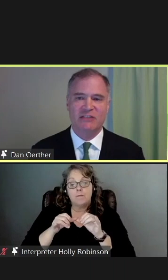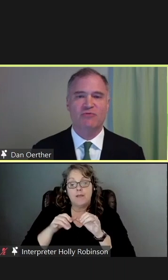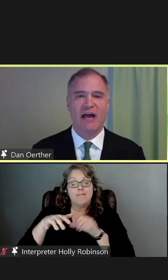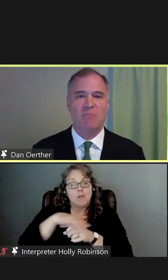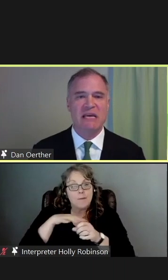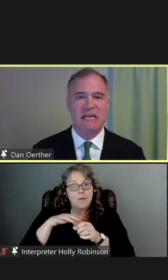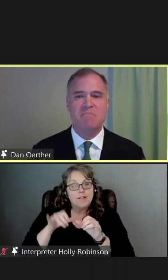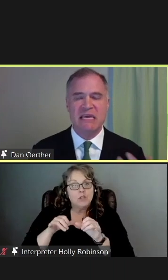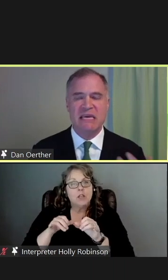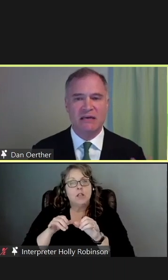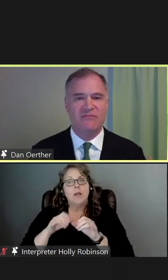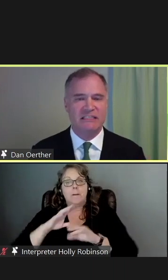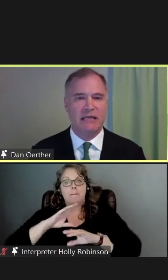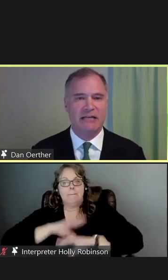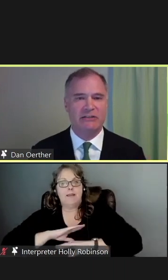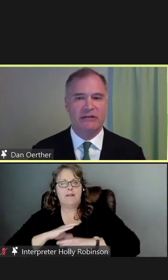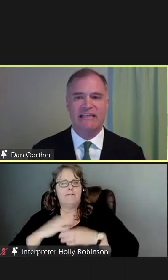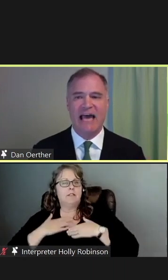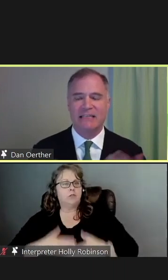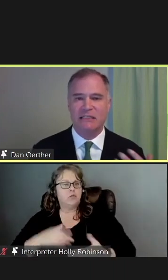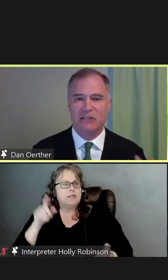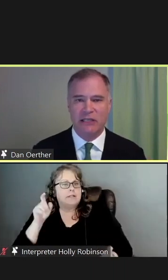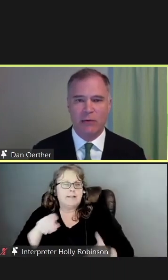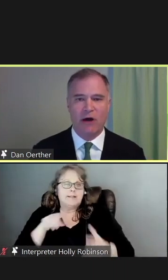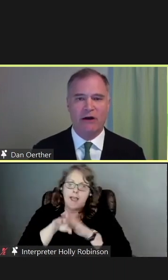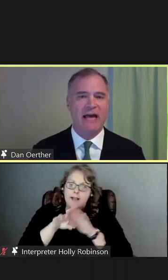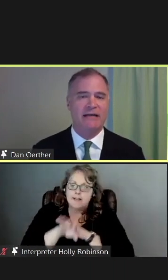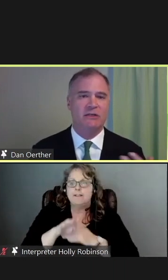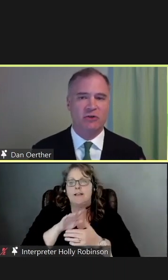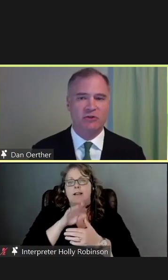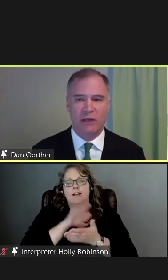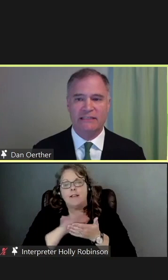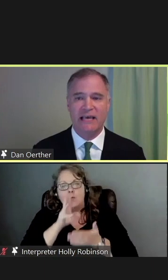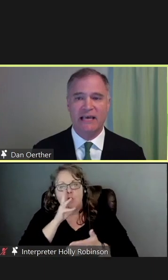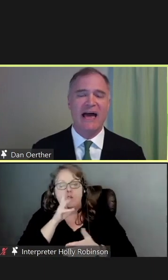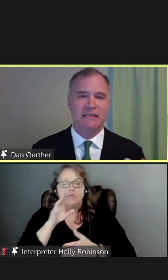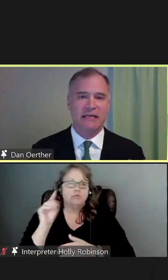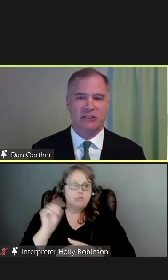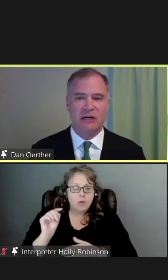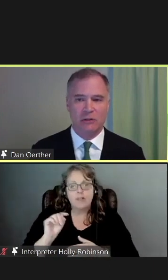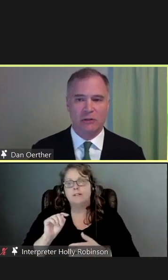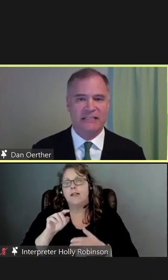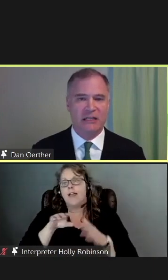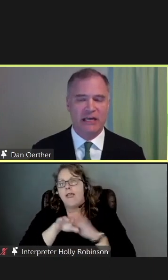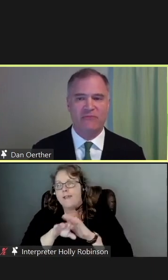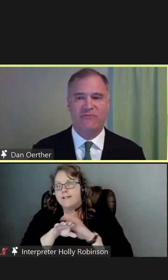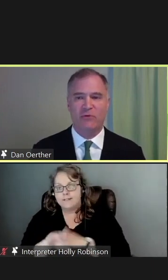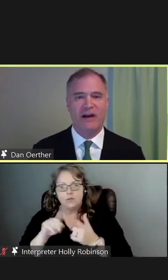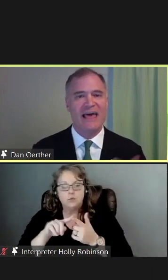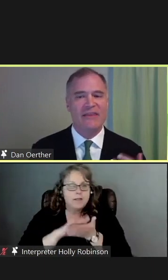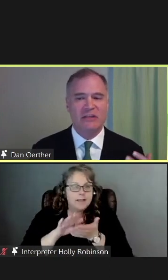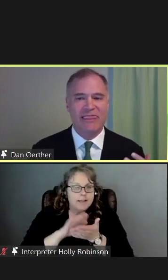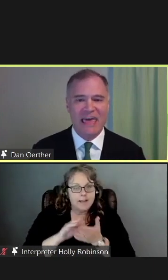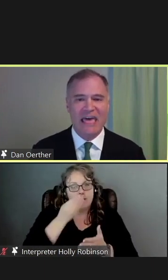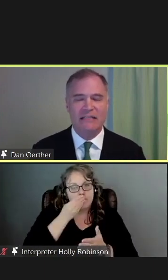science is around meeting immediate physiological needs, access to clean water, access to toilets, access to clean food, right?